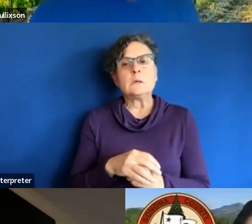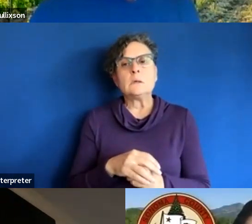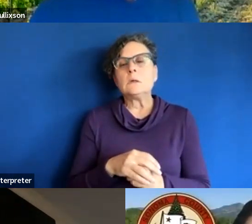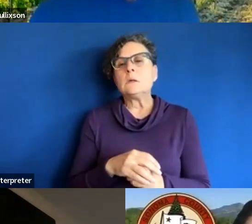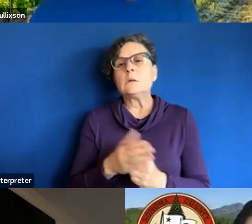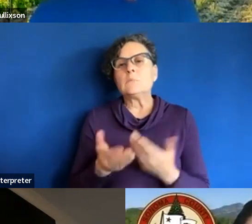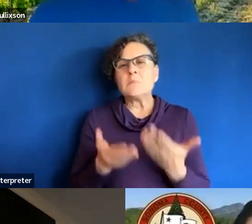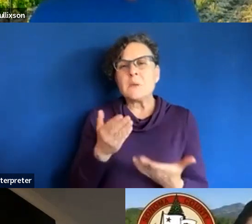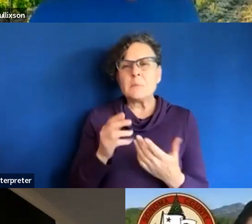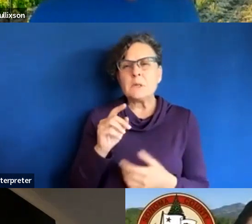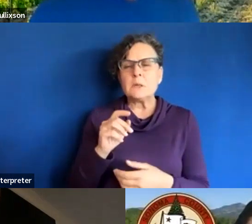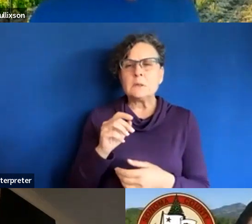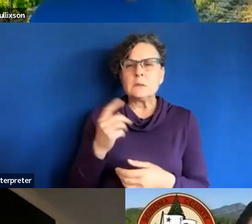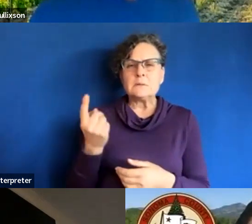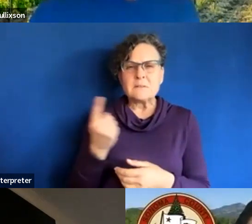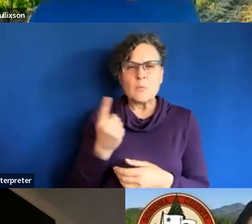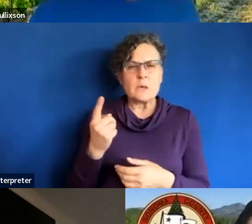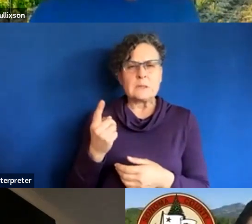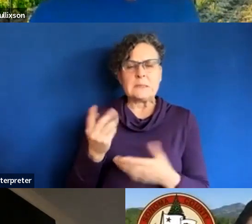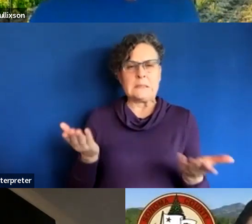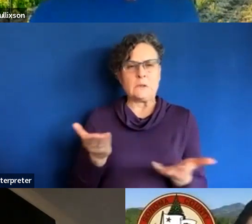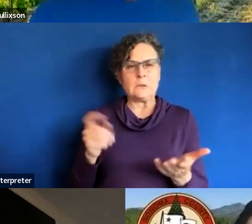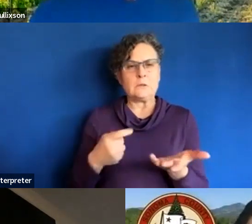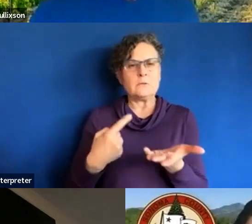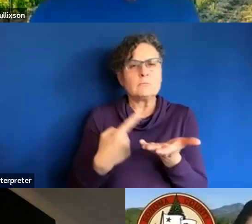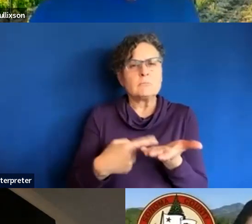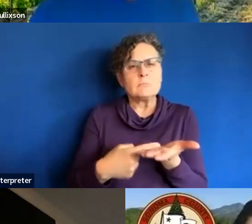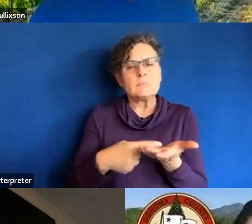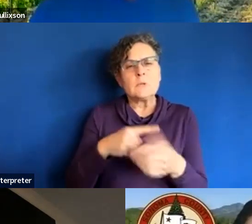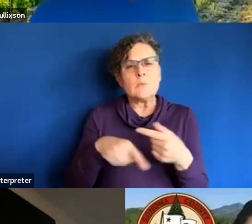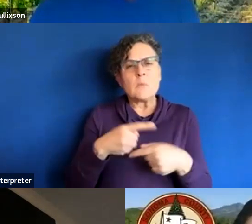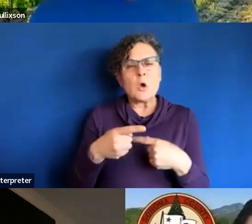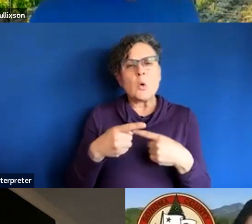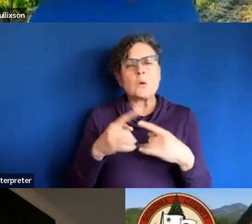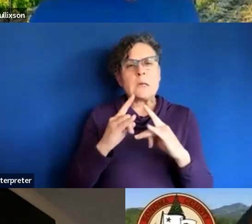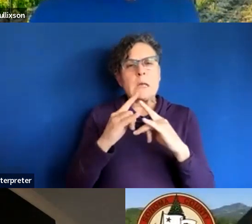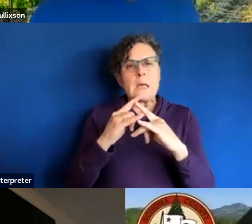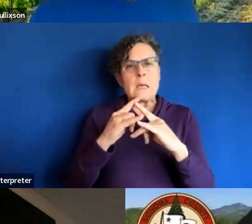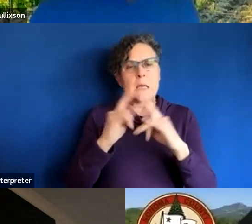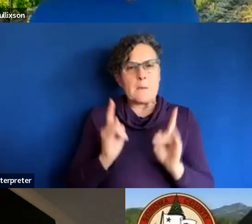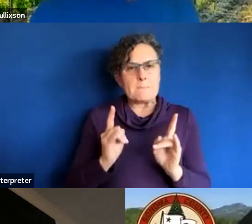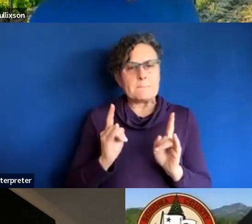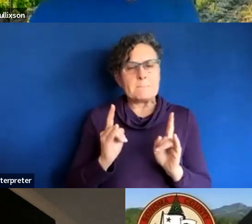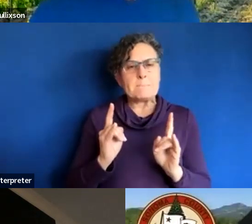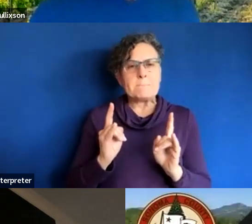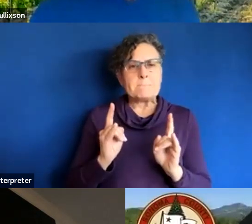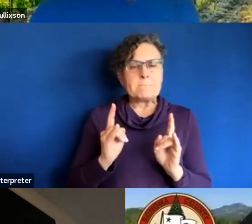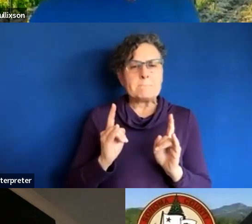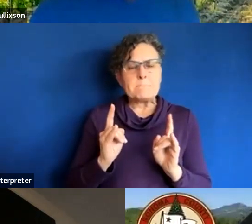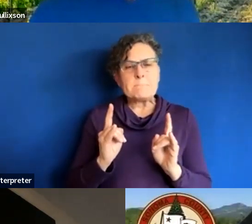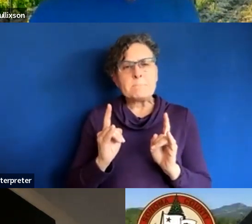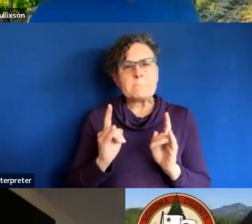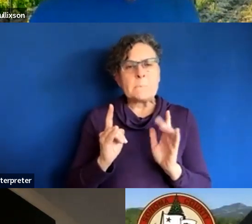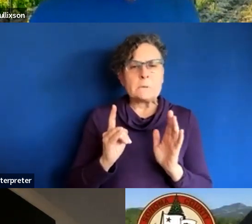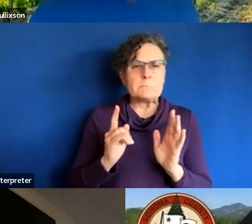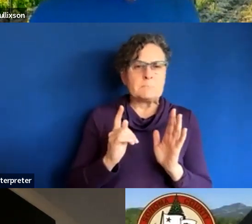Team or somebody is to talk about camp enforcement within the numbers that we have to achieve. Dave, maybe you could as well. But as